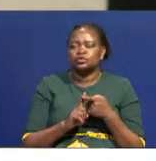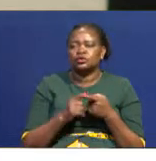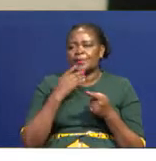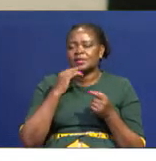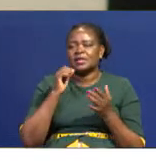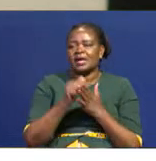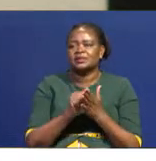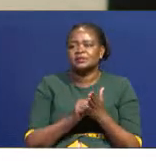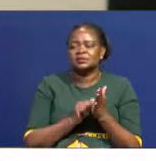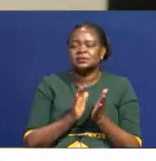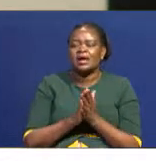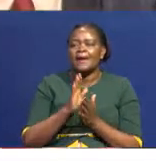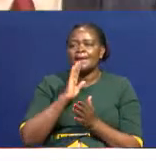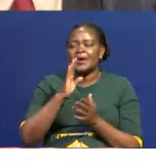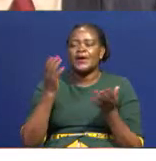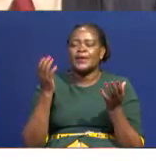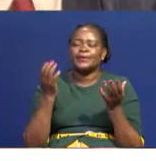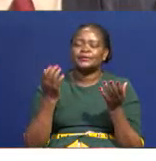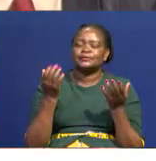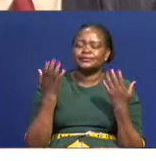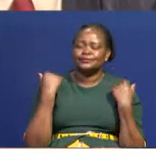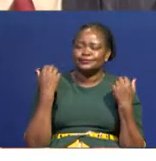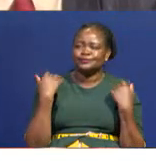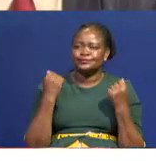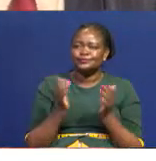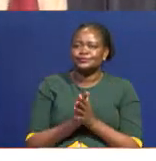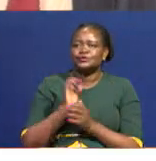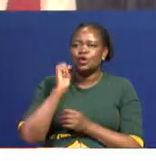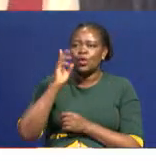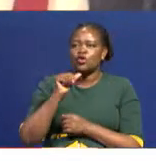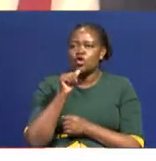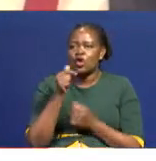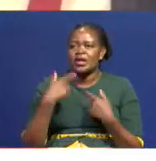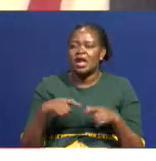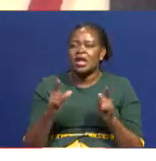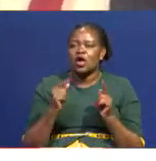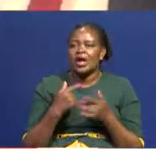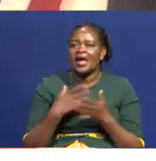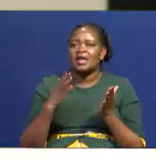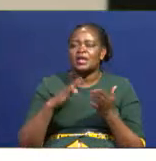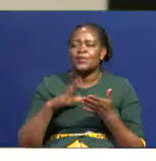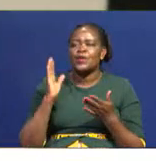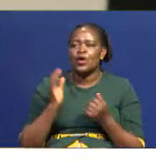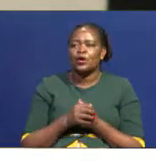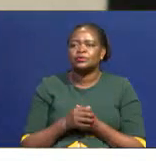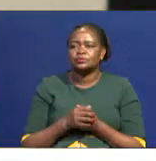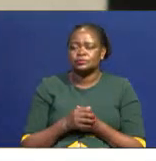agenda and be practical. I will not allow any more